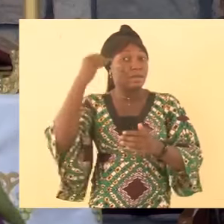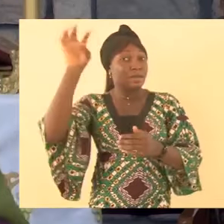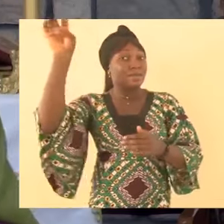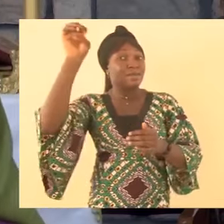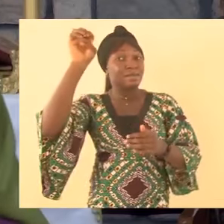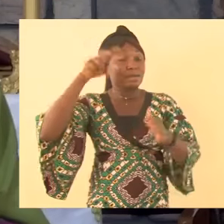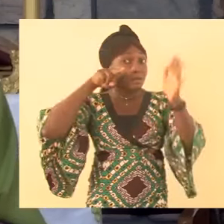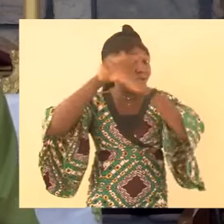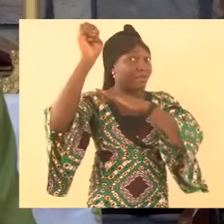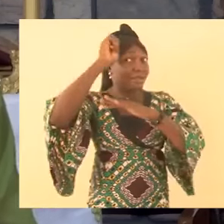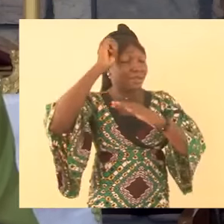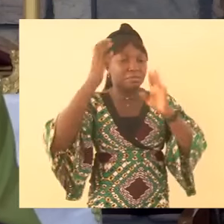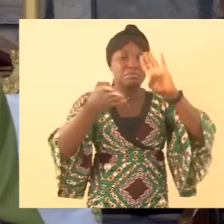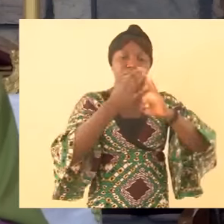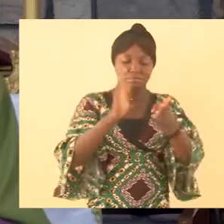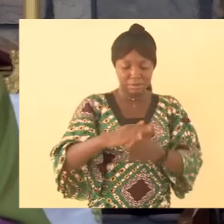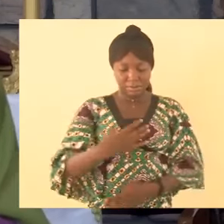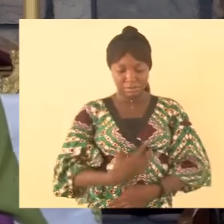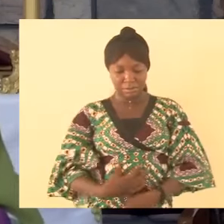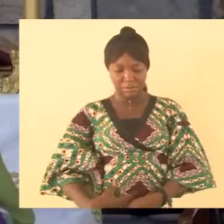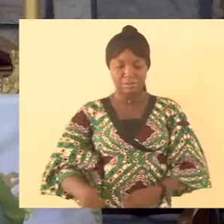Elijah himself became hungry.